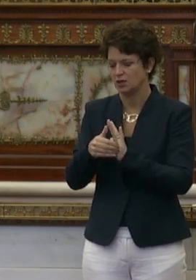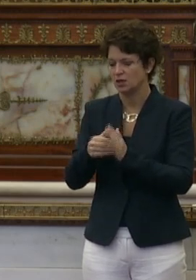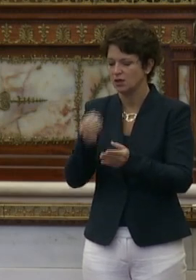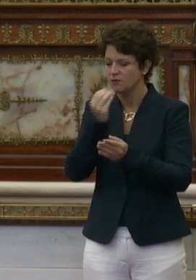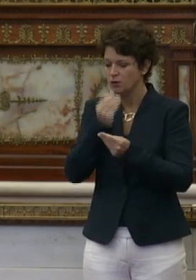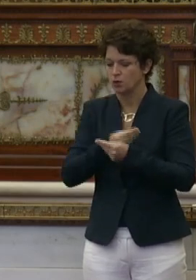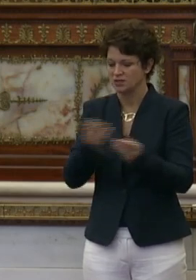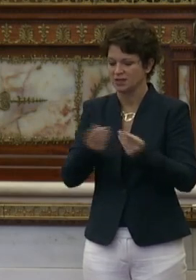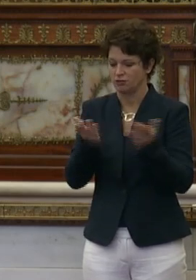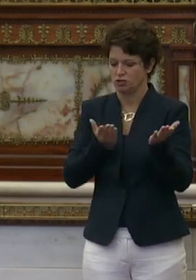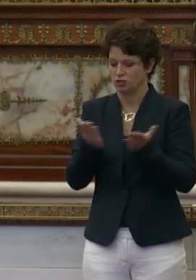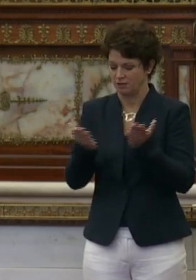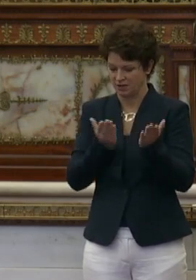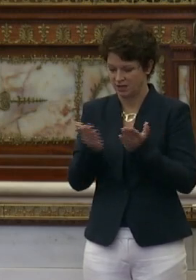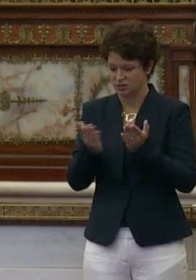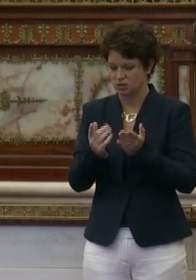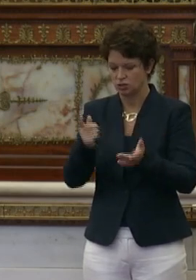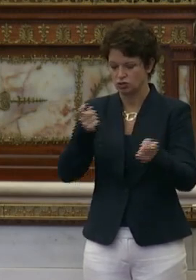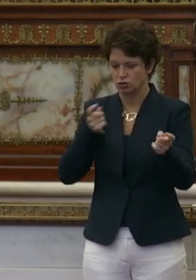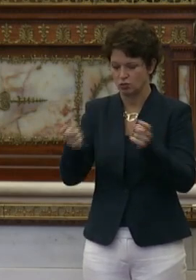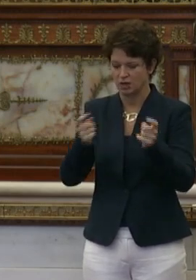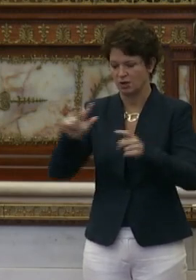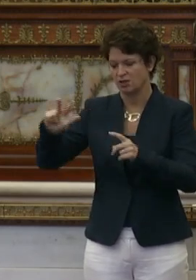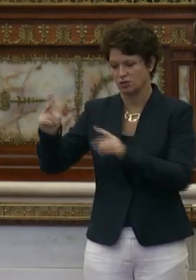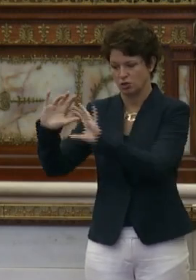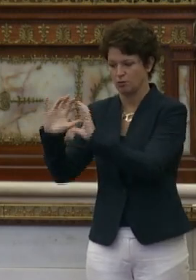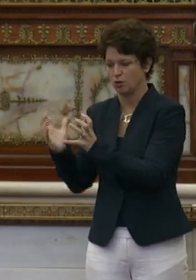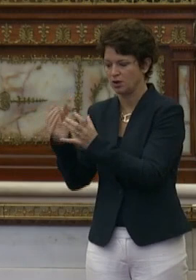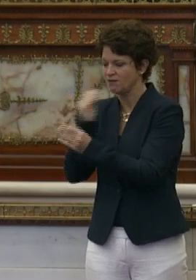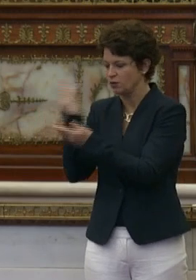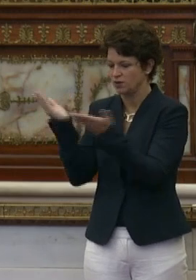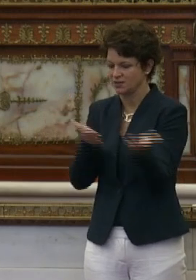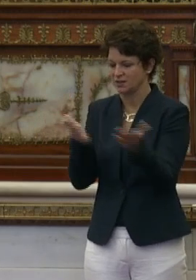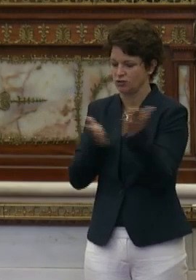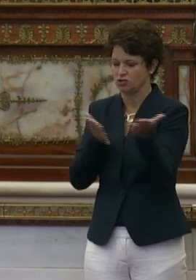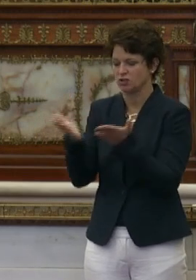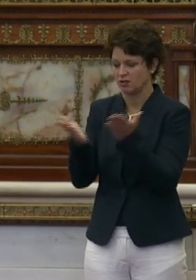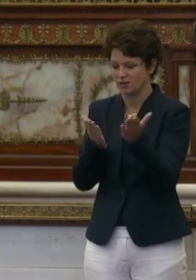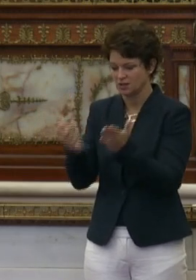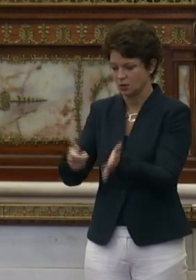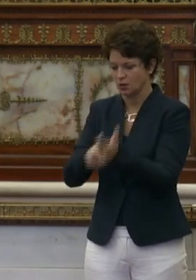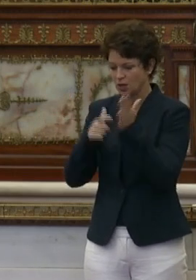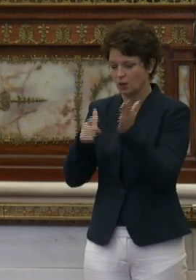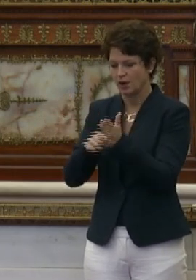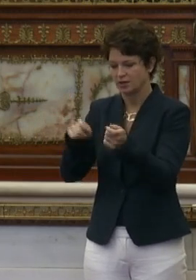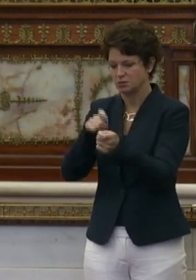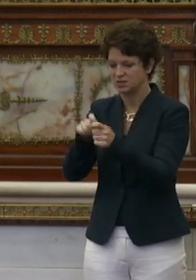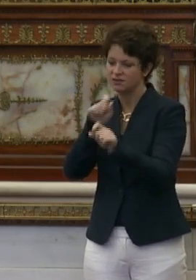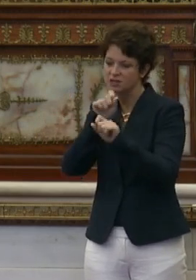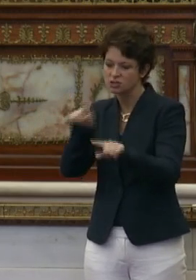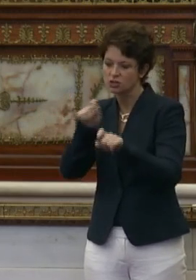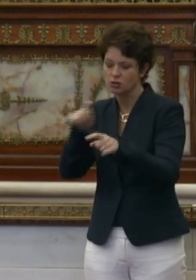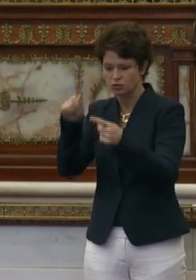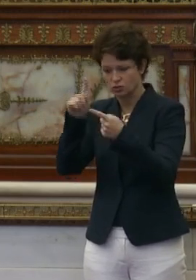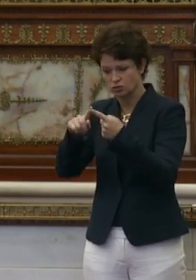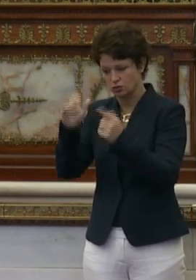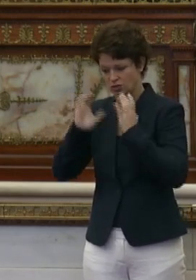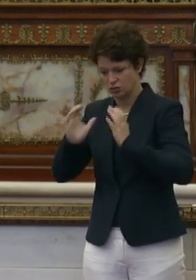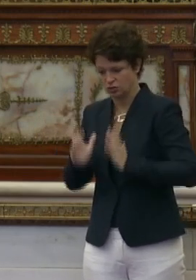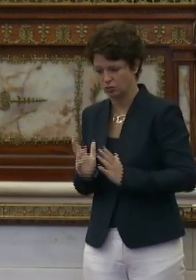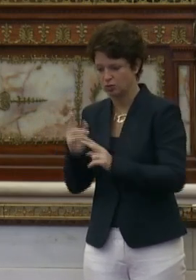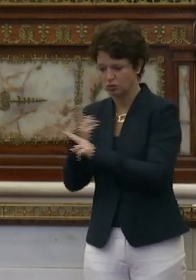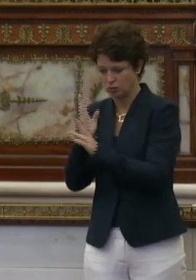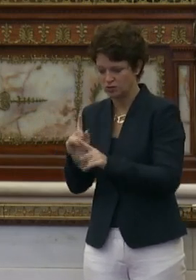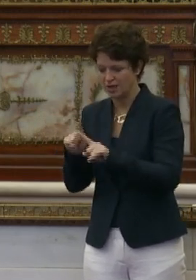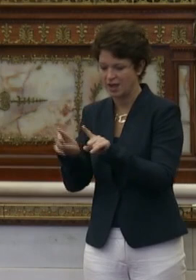Food Delivery Services, to regulate third-party food delivery services, require certain disclosures to consumers, and provide